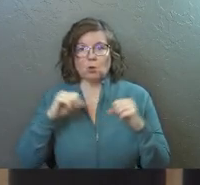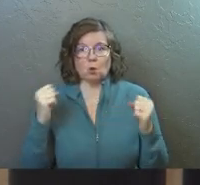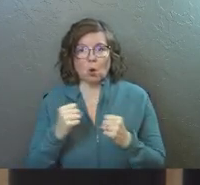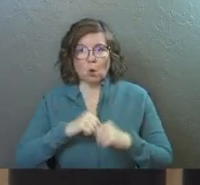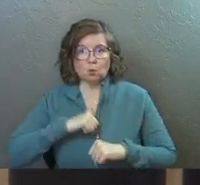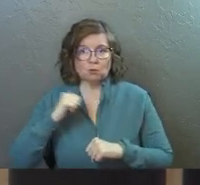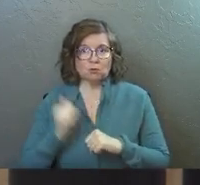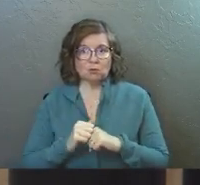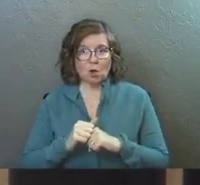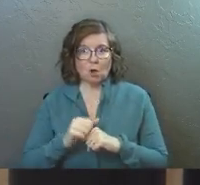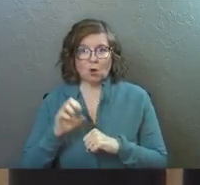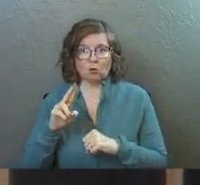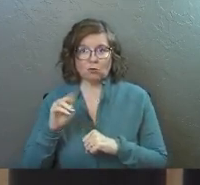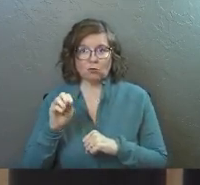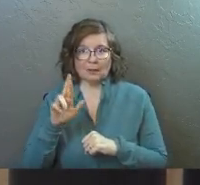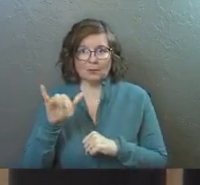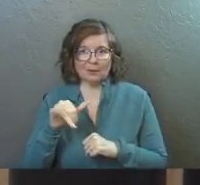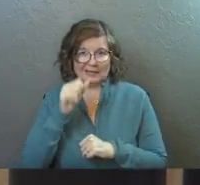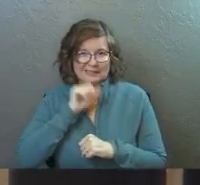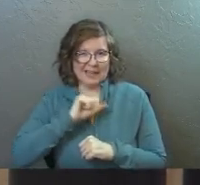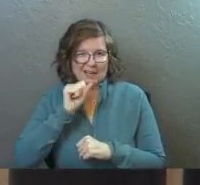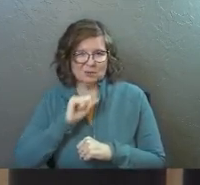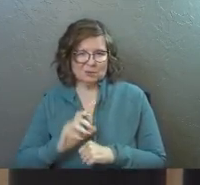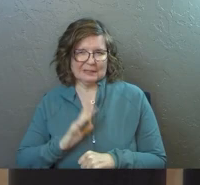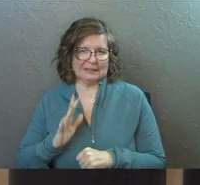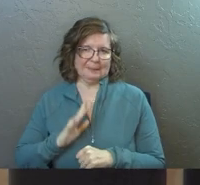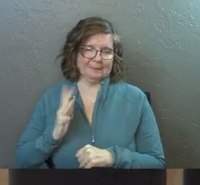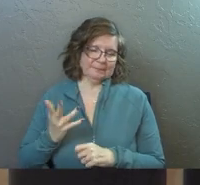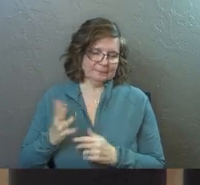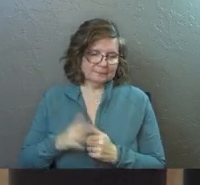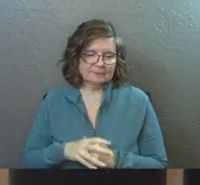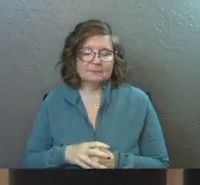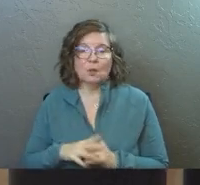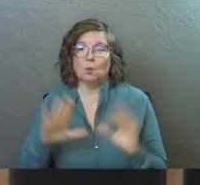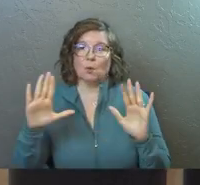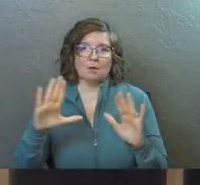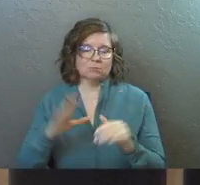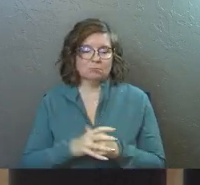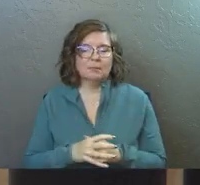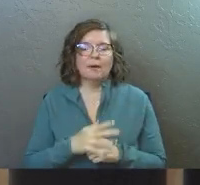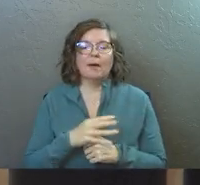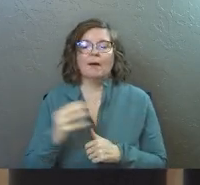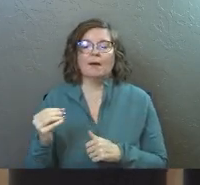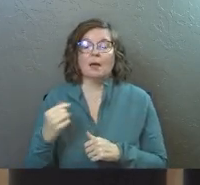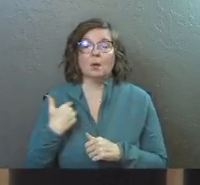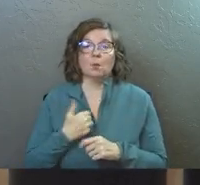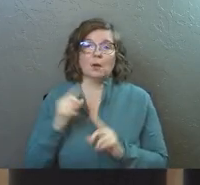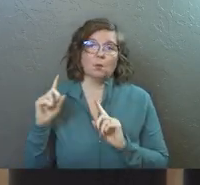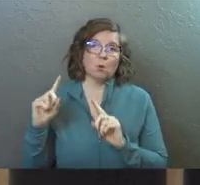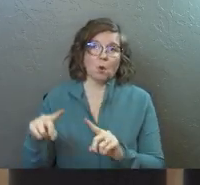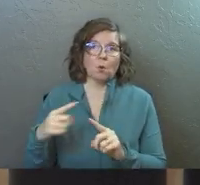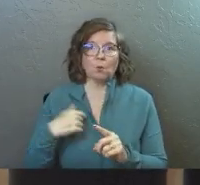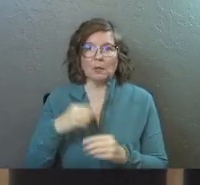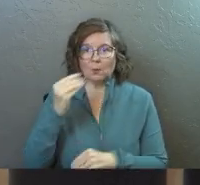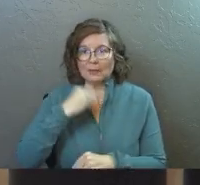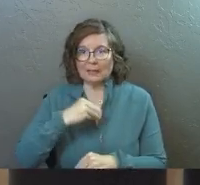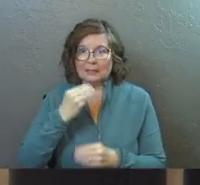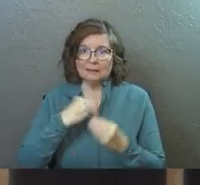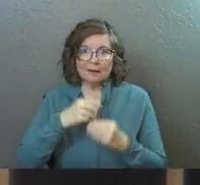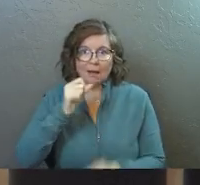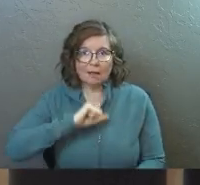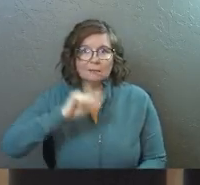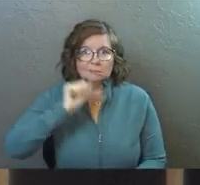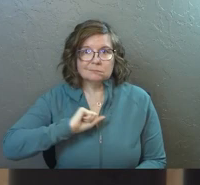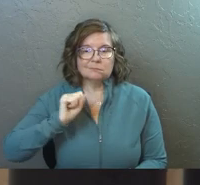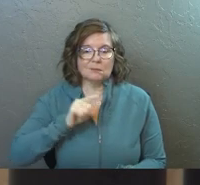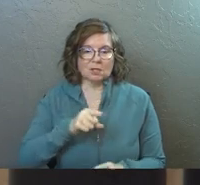Creamery, and they did some fancy ice cream magic. It was really wonderful, and we would go there, and we would eat ice cream, and